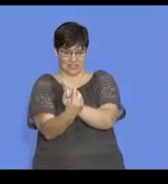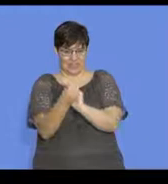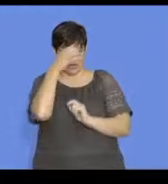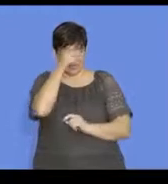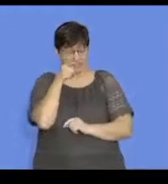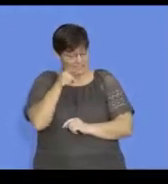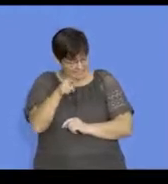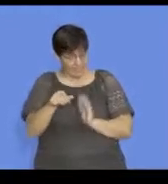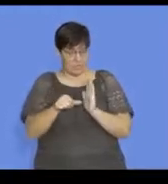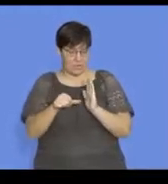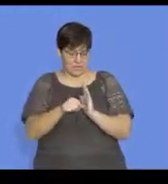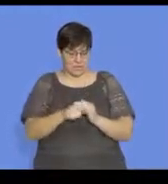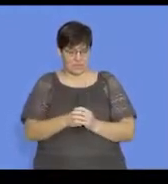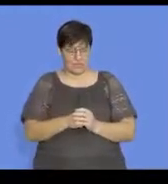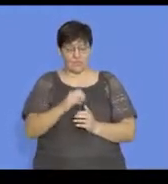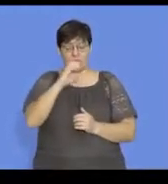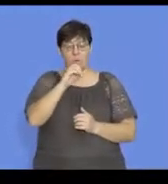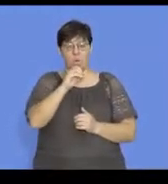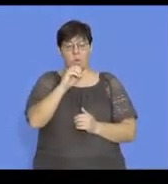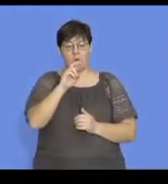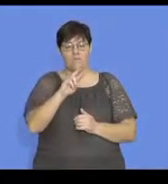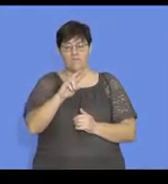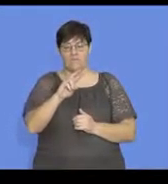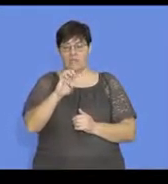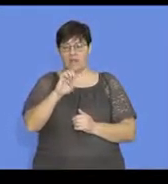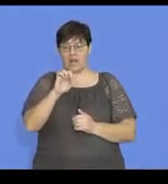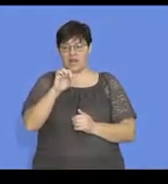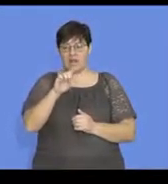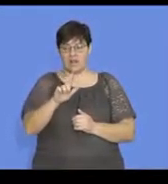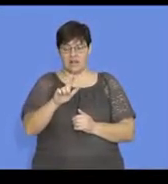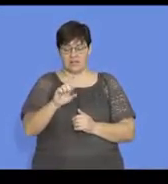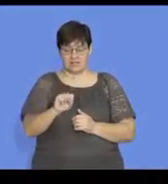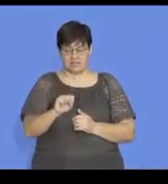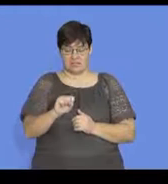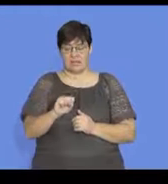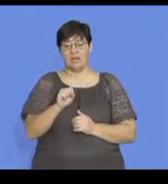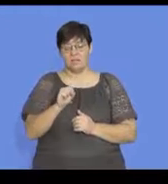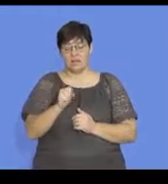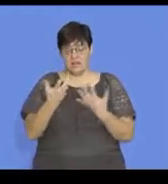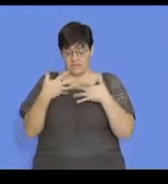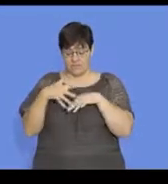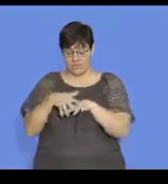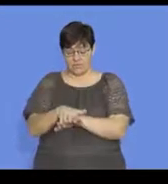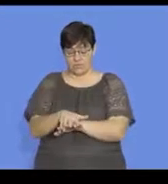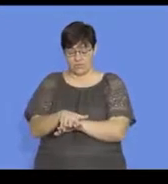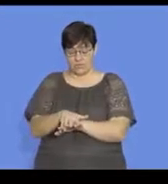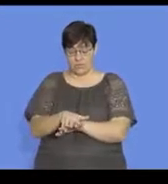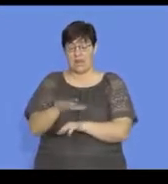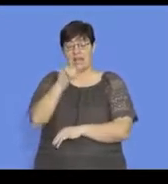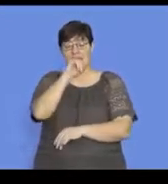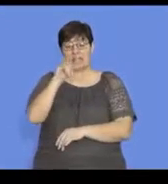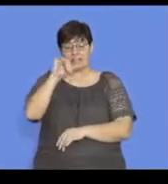when the ovules over here, when they fuse, the zygote is what we